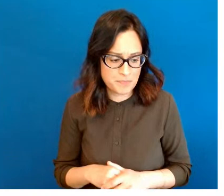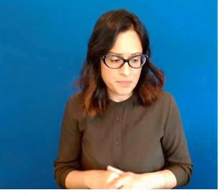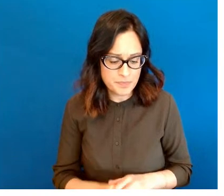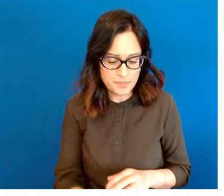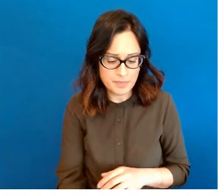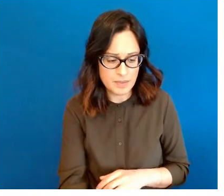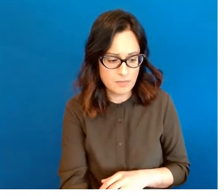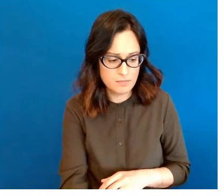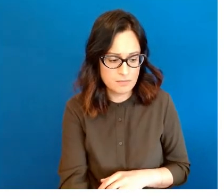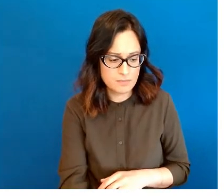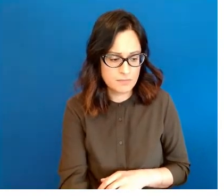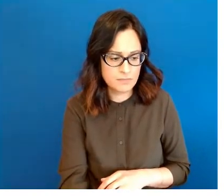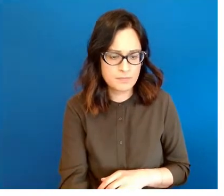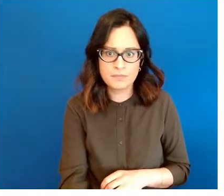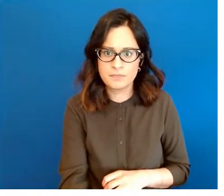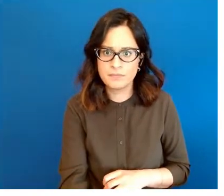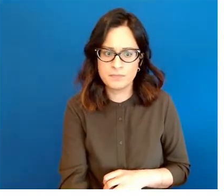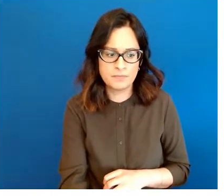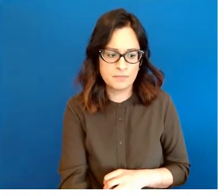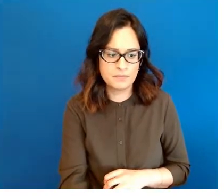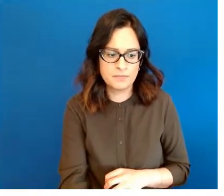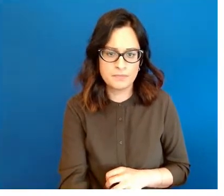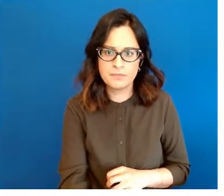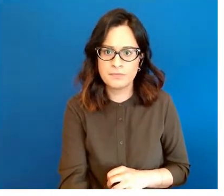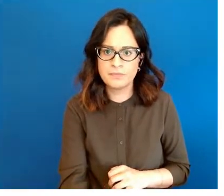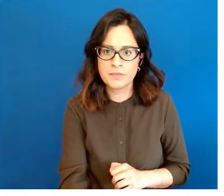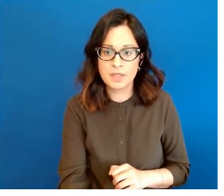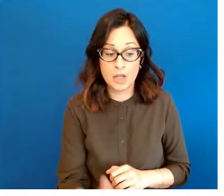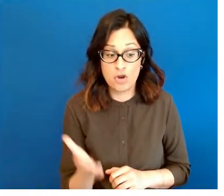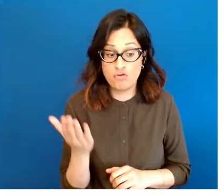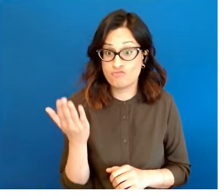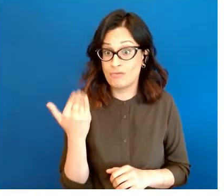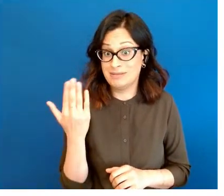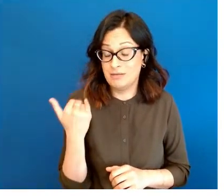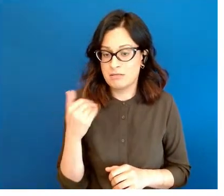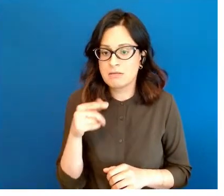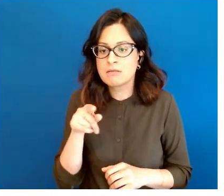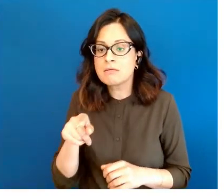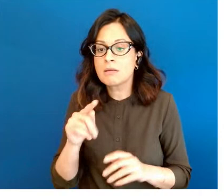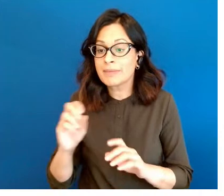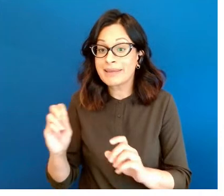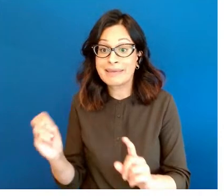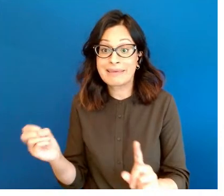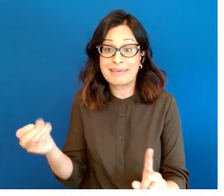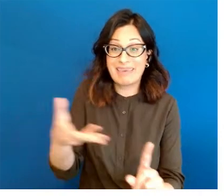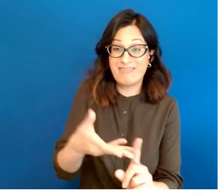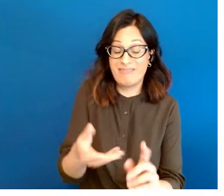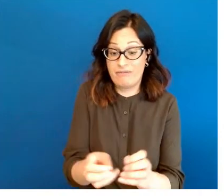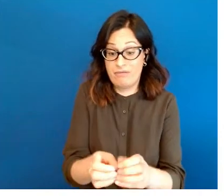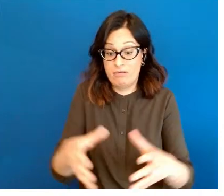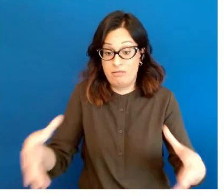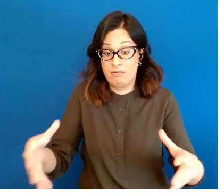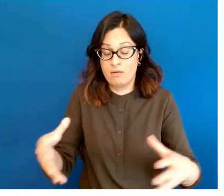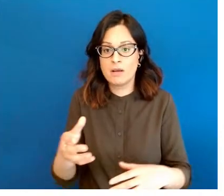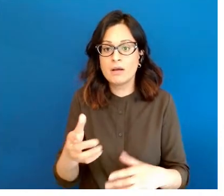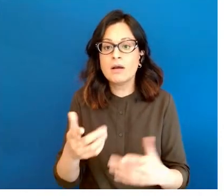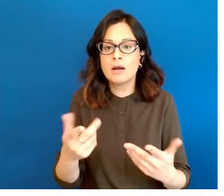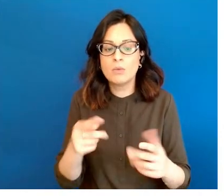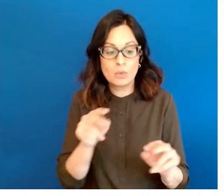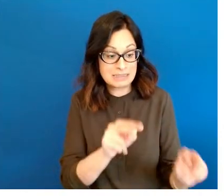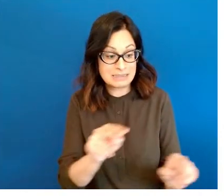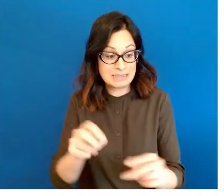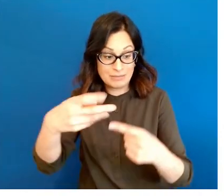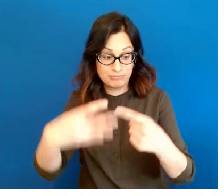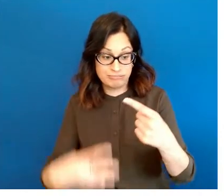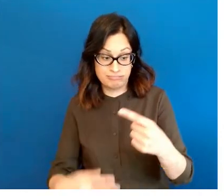From a more recent cohort, again, of patients that had been supplied with an adrenaline pen. These are some of the stories you can see here.